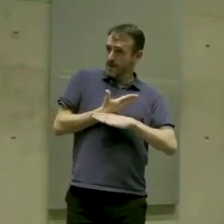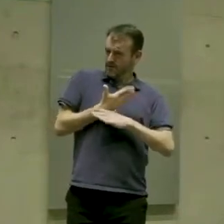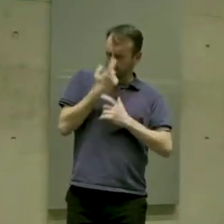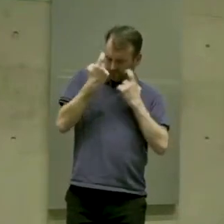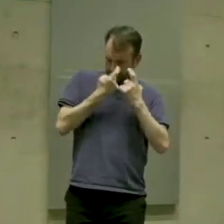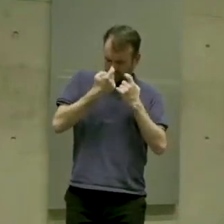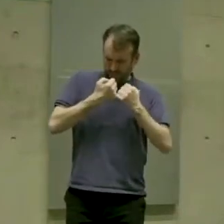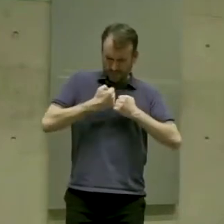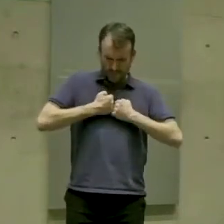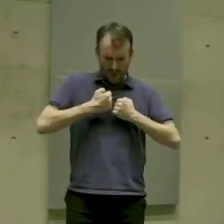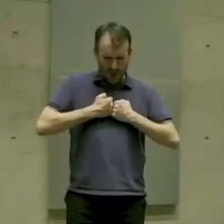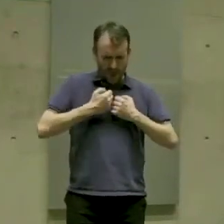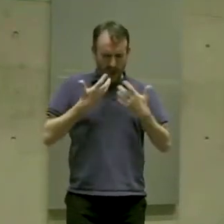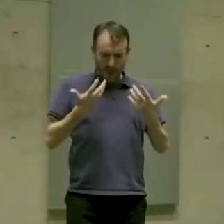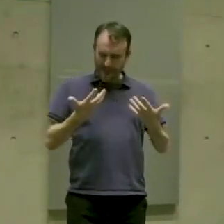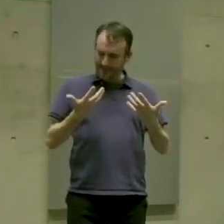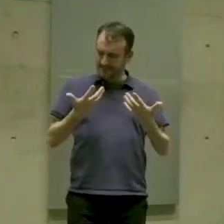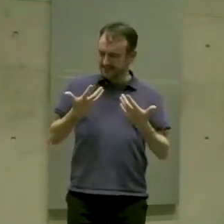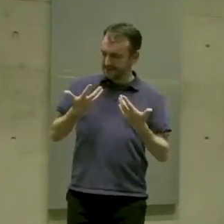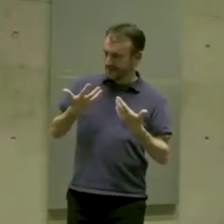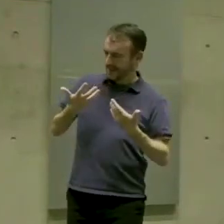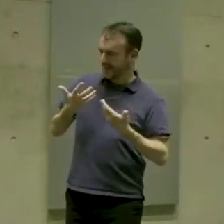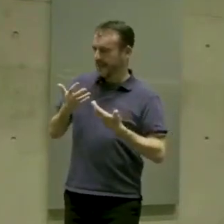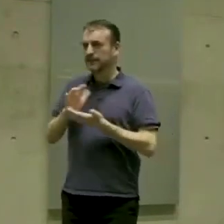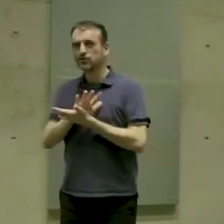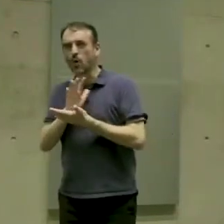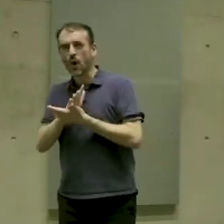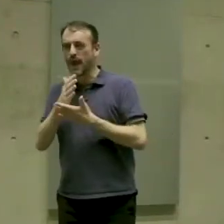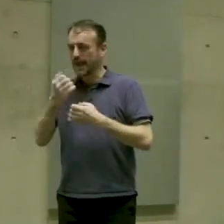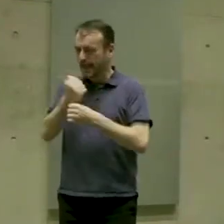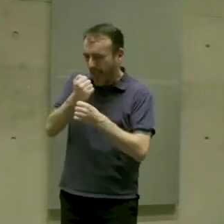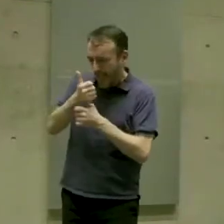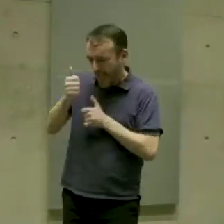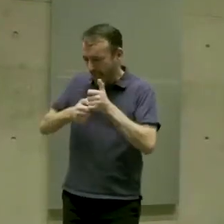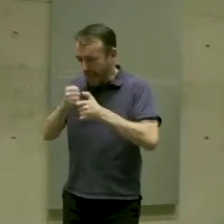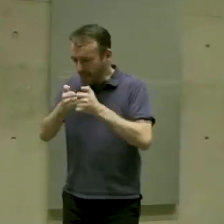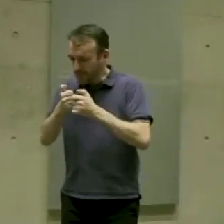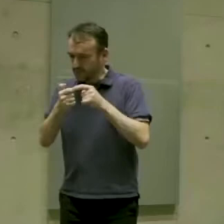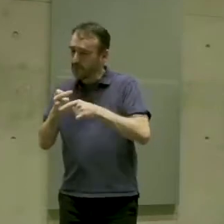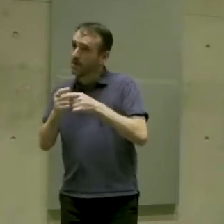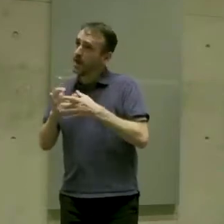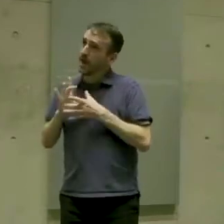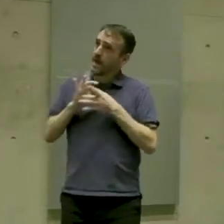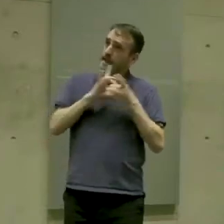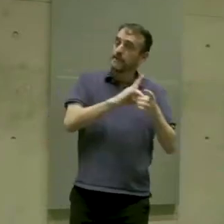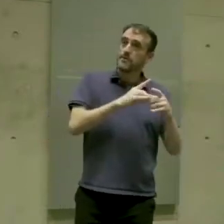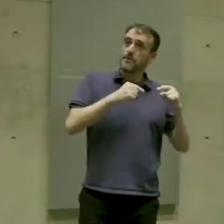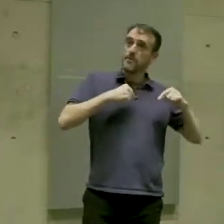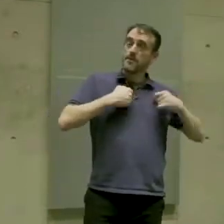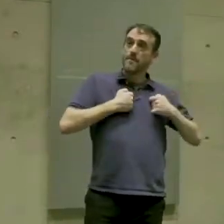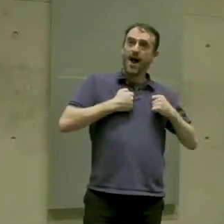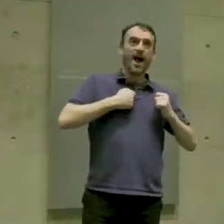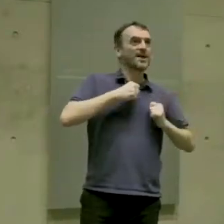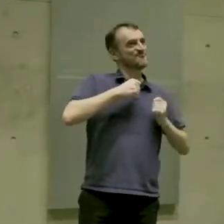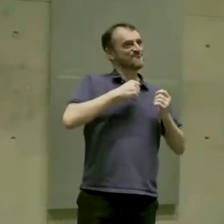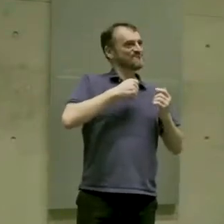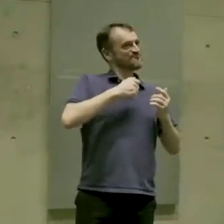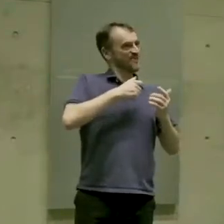combine my casual interest in games with my sort of literary, I hate to say the word literary career, that sounds awful, but I suppose that's what it